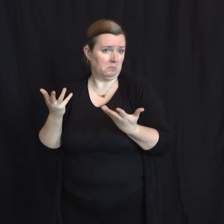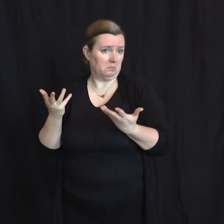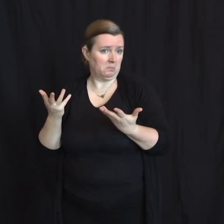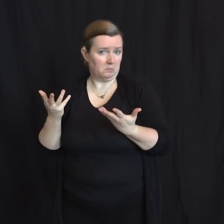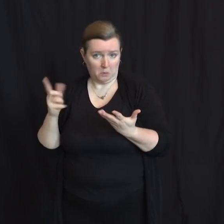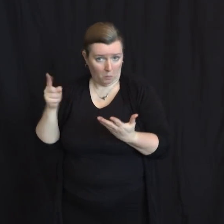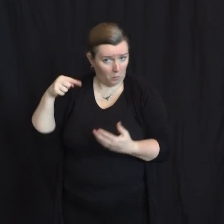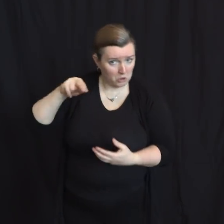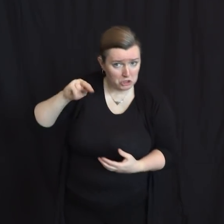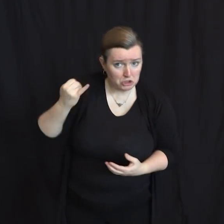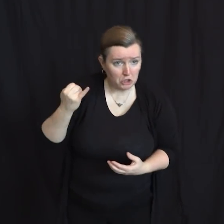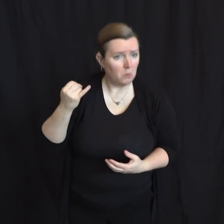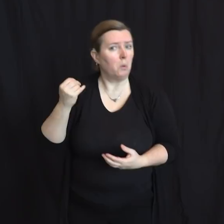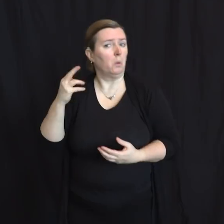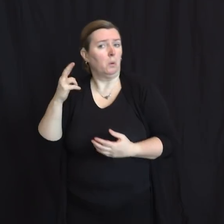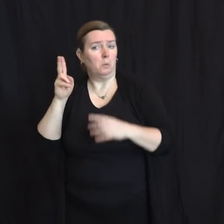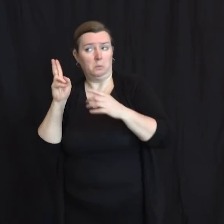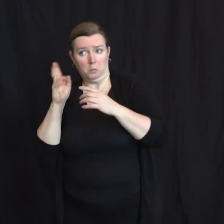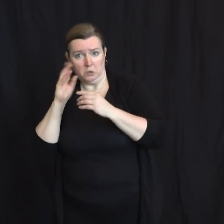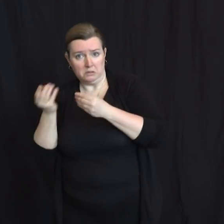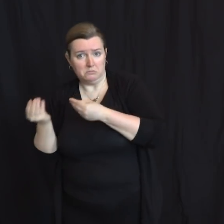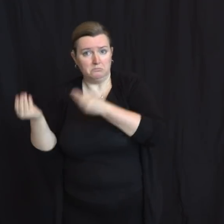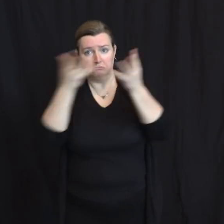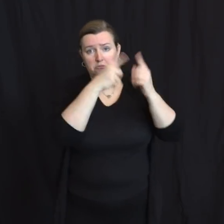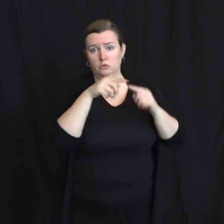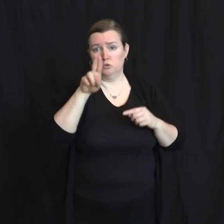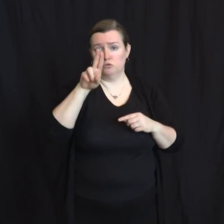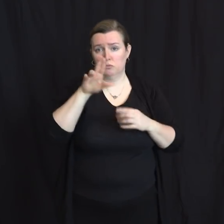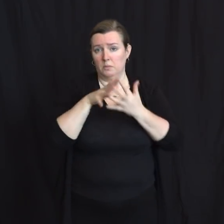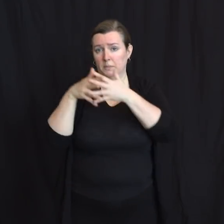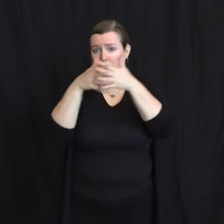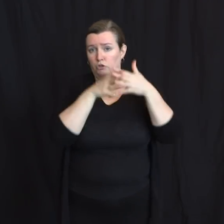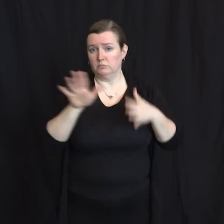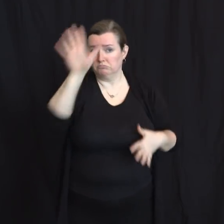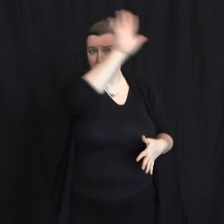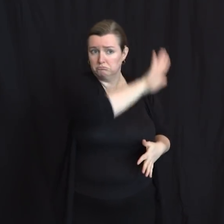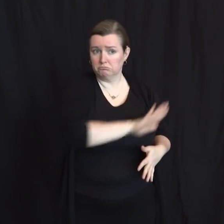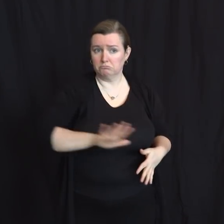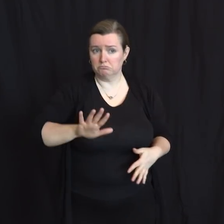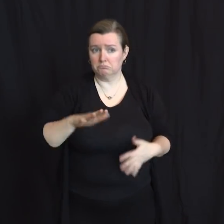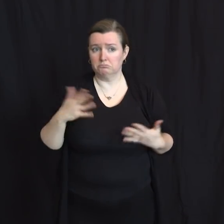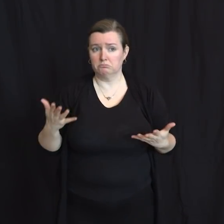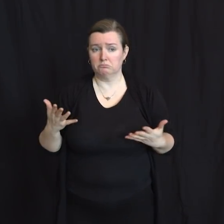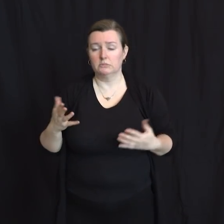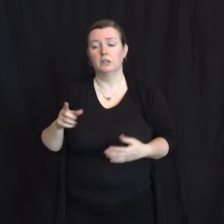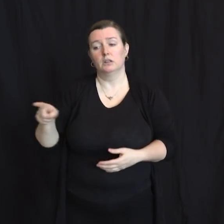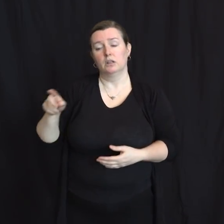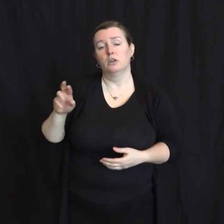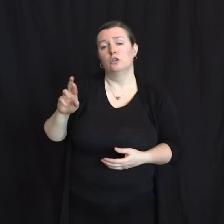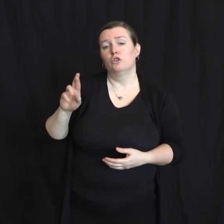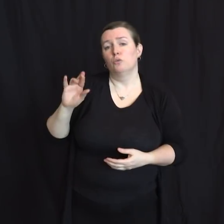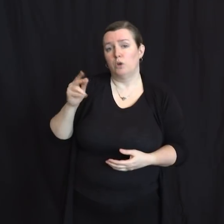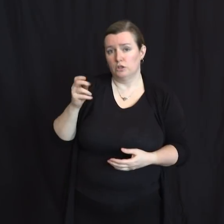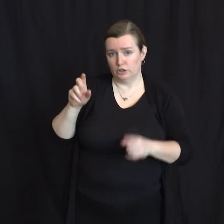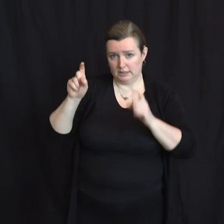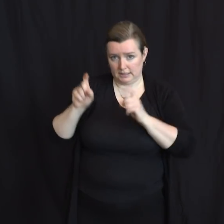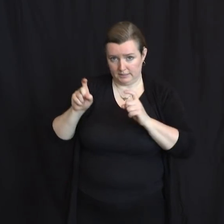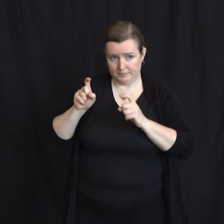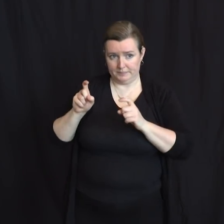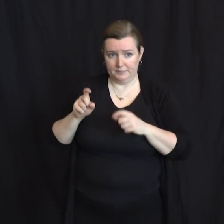the Rutgers tests are expanding in use, are you continuing to ask the federal government for test kits?